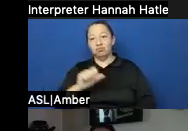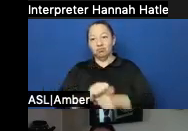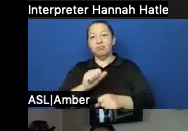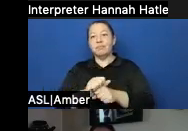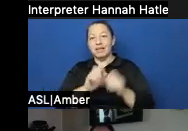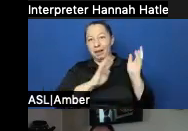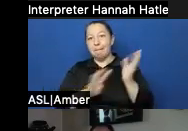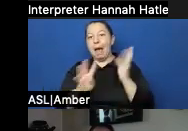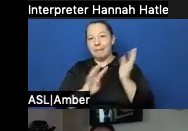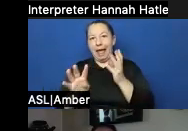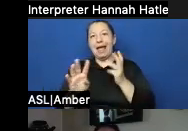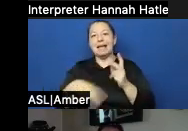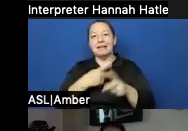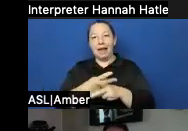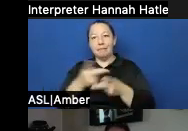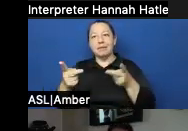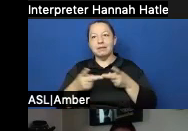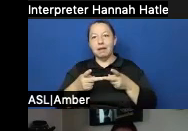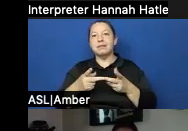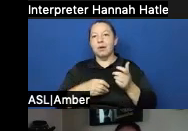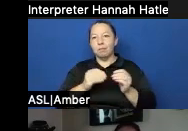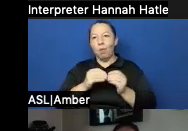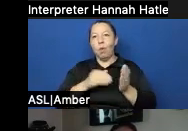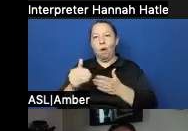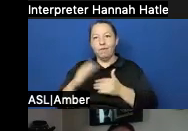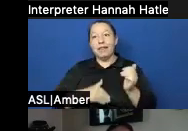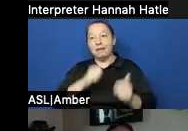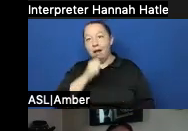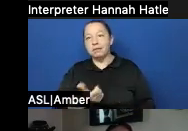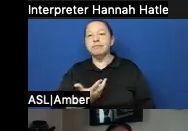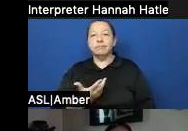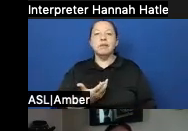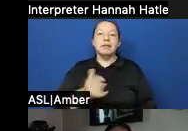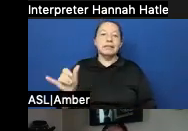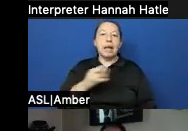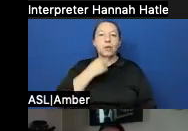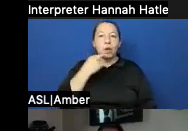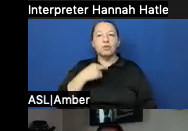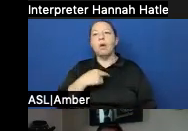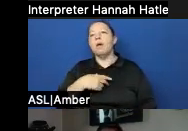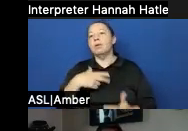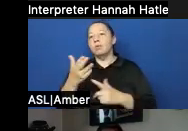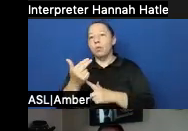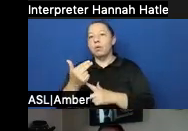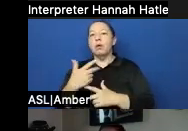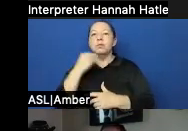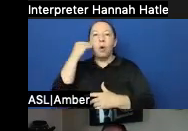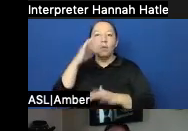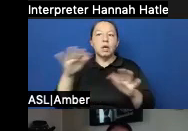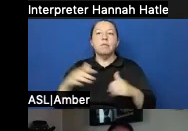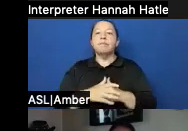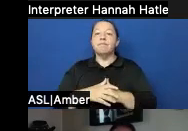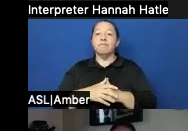often than not. Also hotels, bars, restaurants, and homes. Rodeos, Super